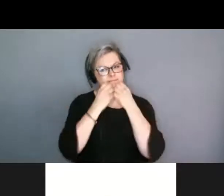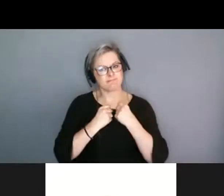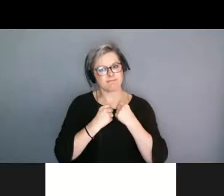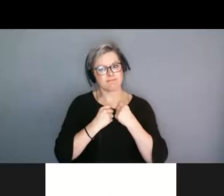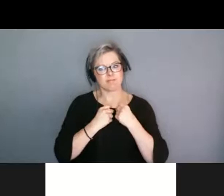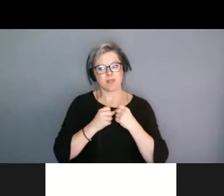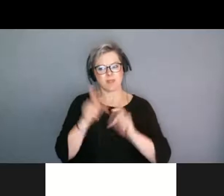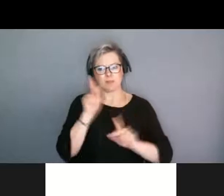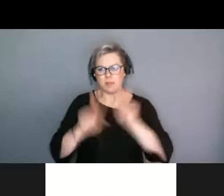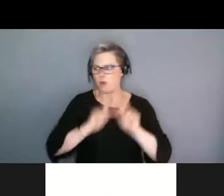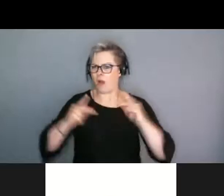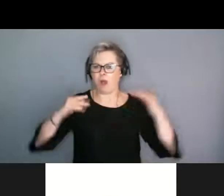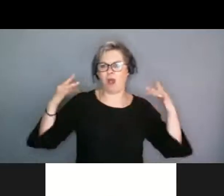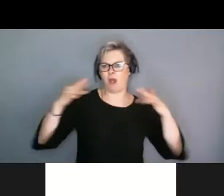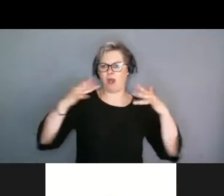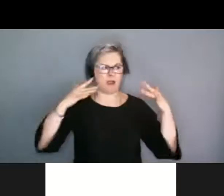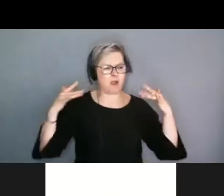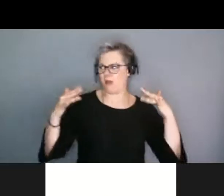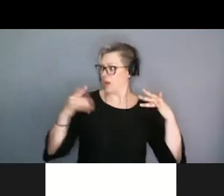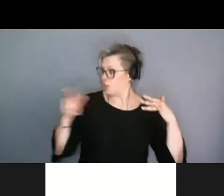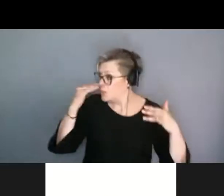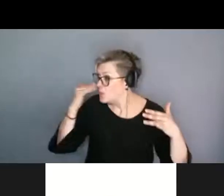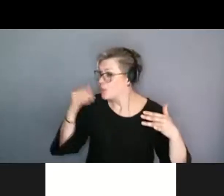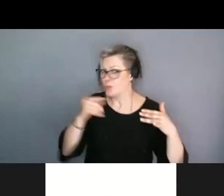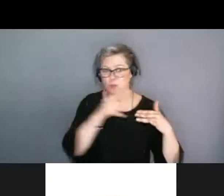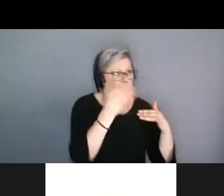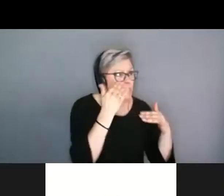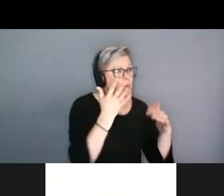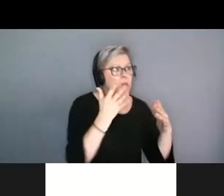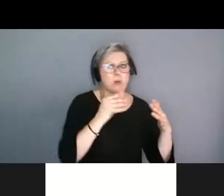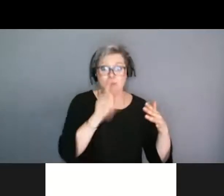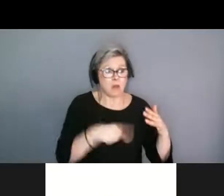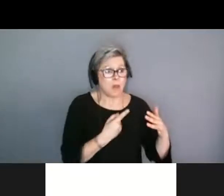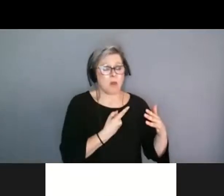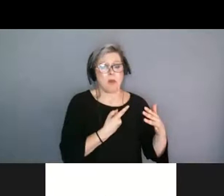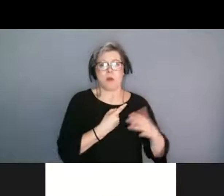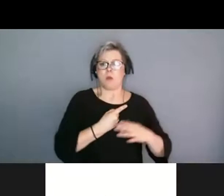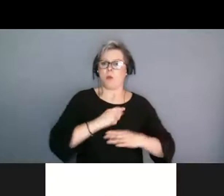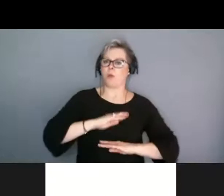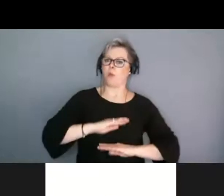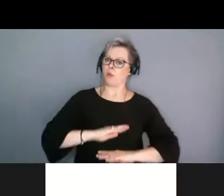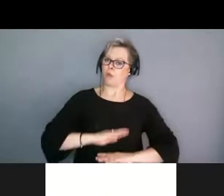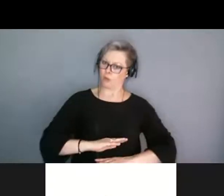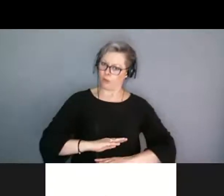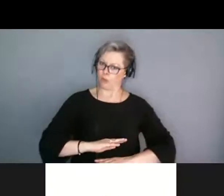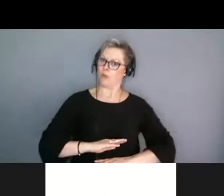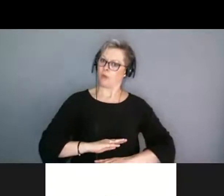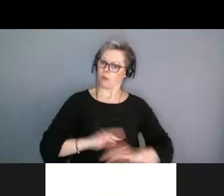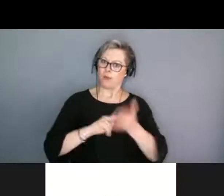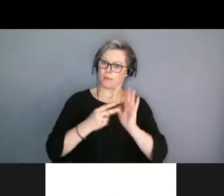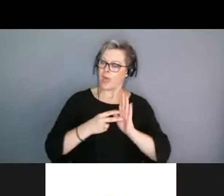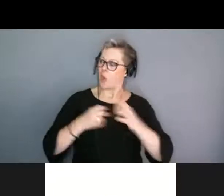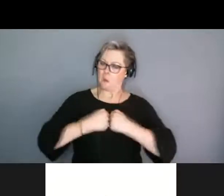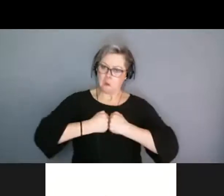know what it's like. They're not alone. And that really helps to open